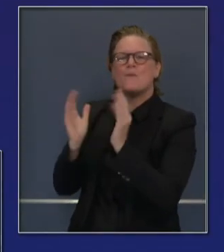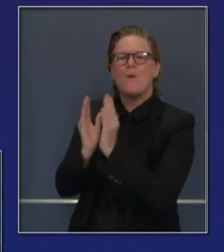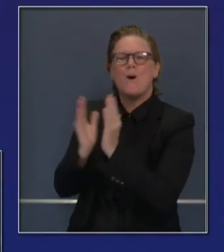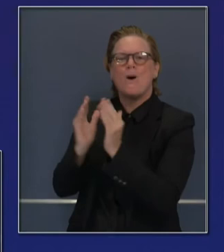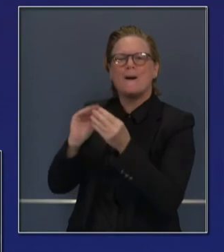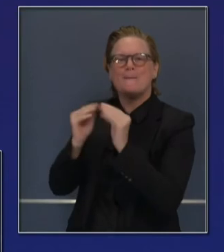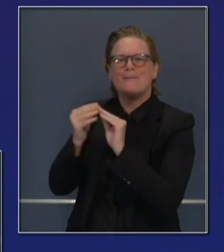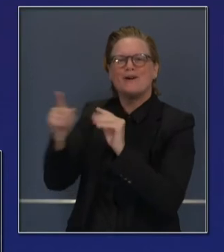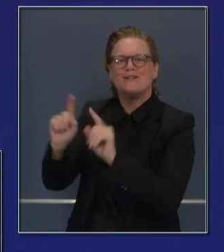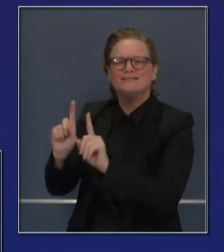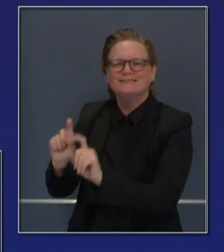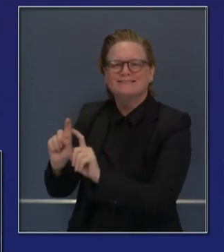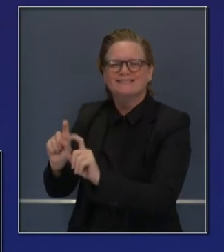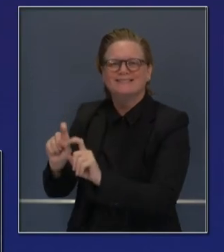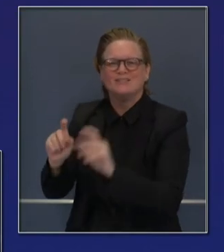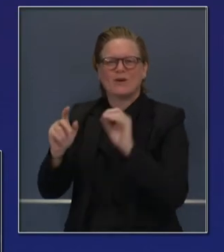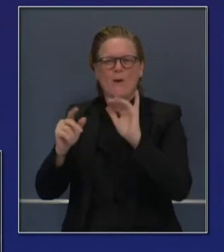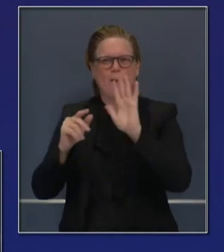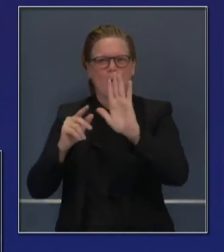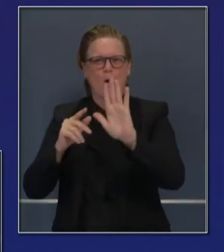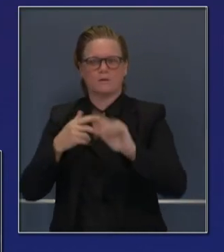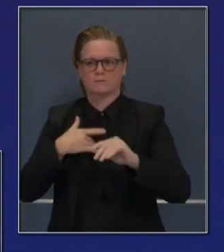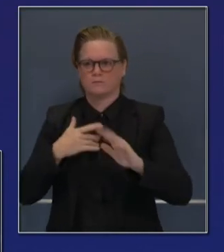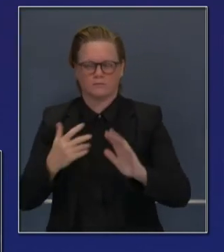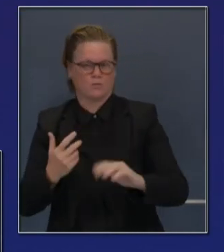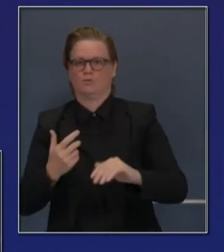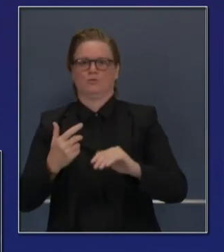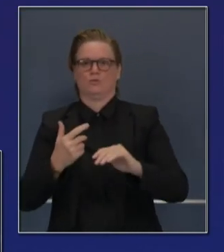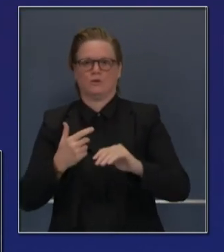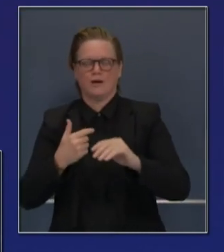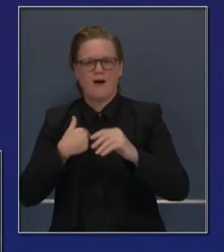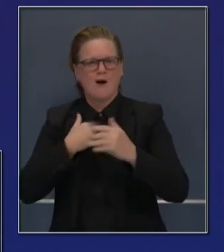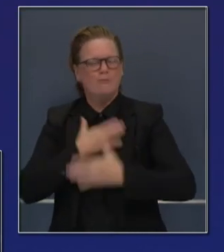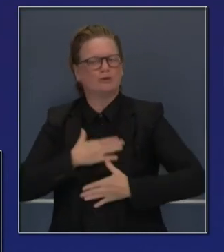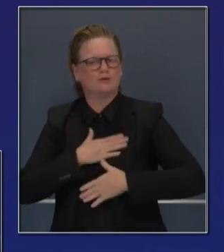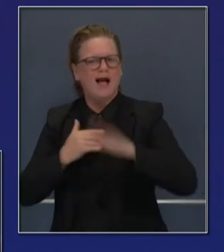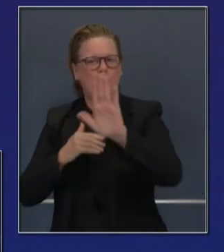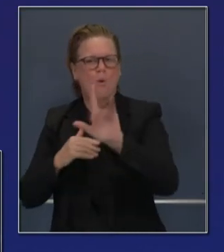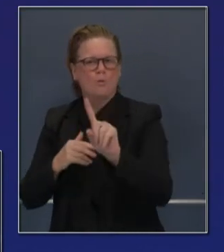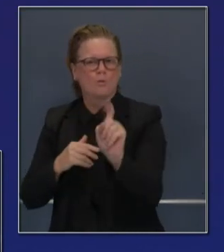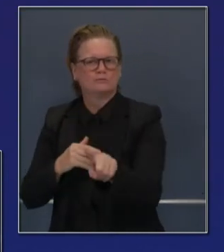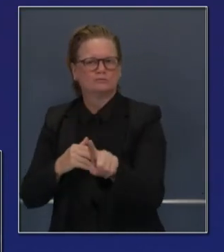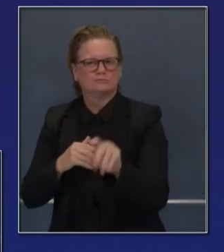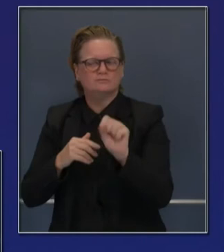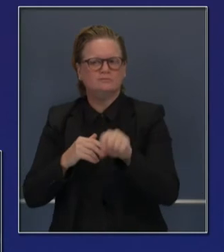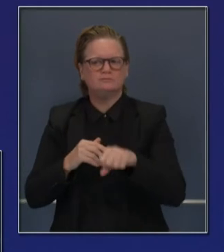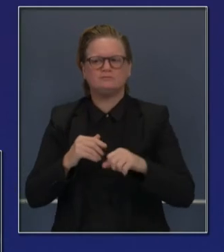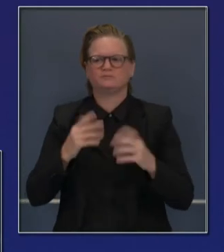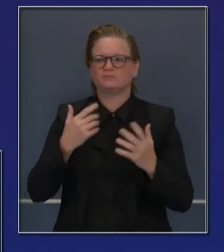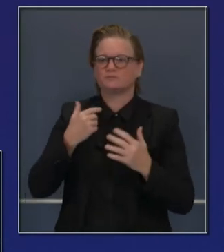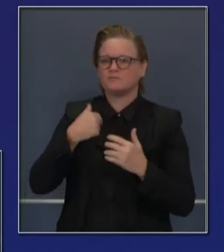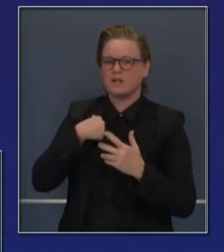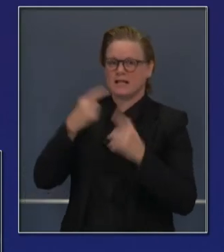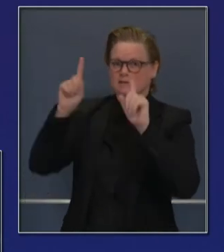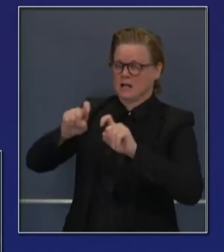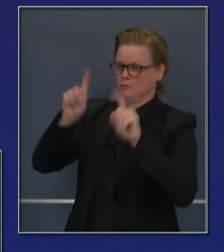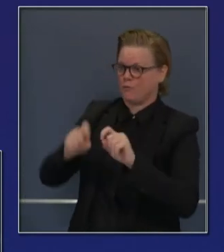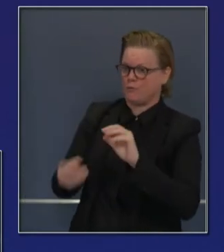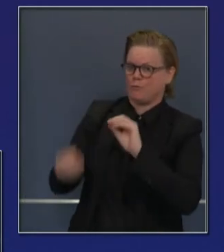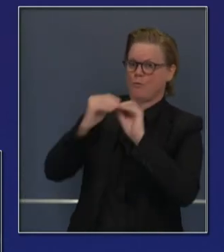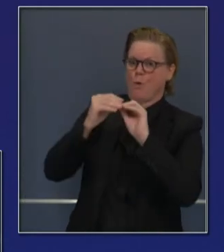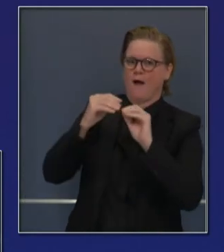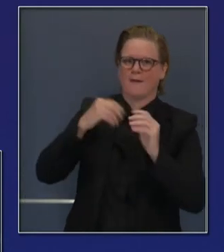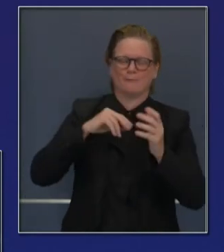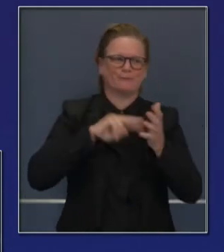and I appreciate the frame of your question. We have certainly seen an increase in the last number of weeks in not only the case rates, but